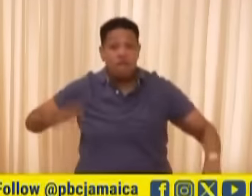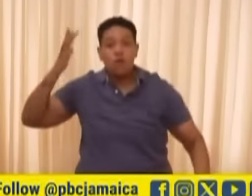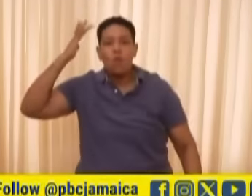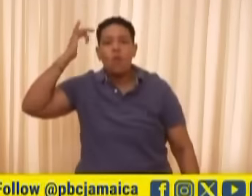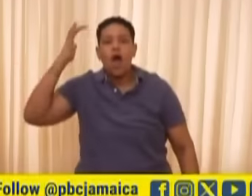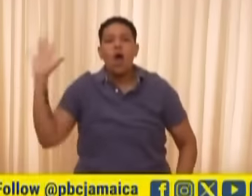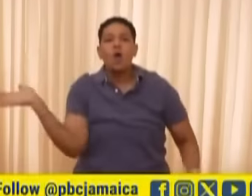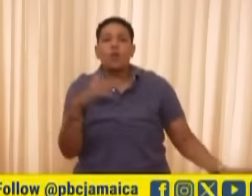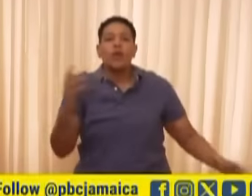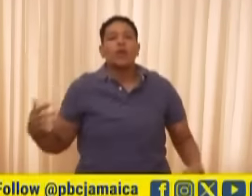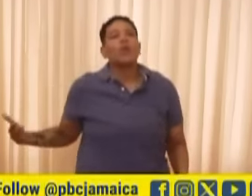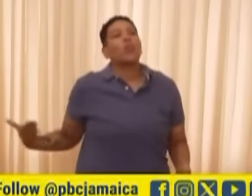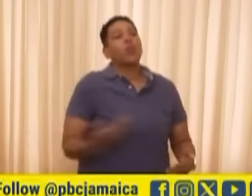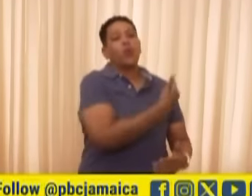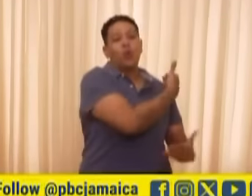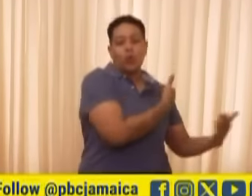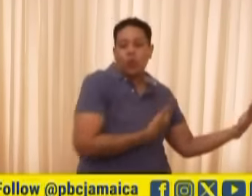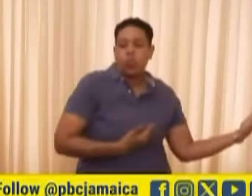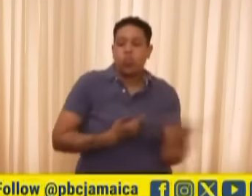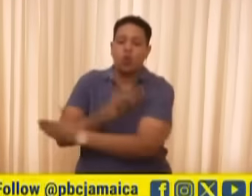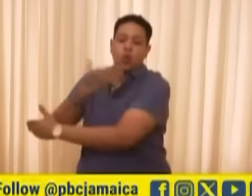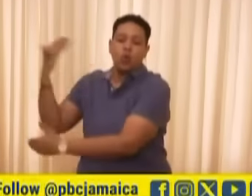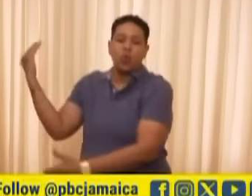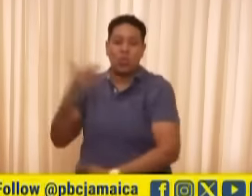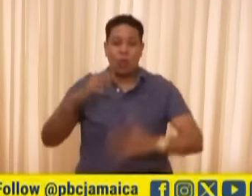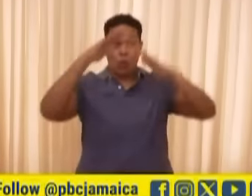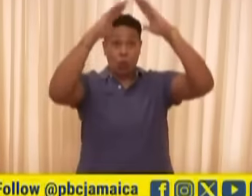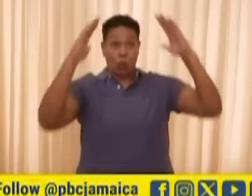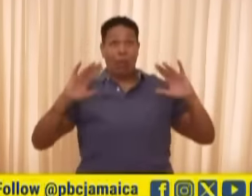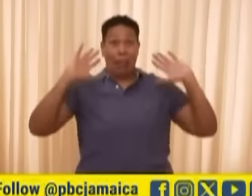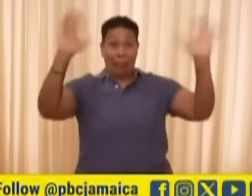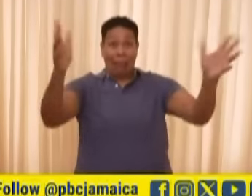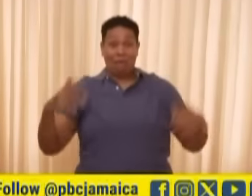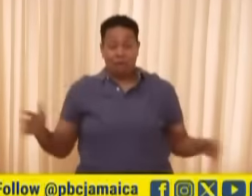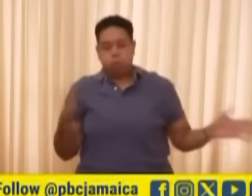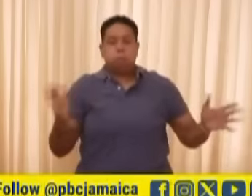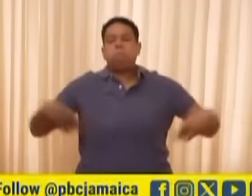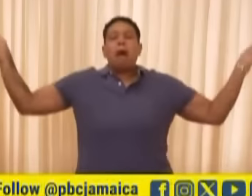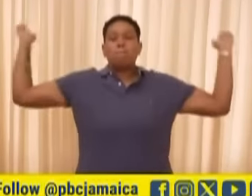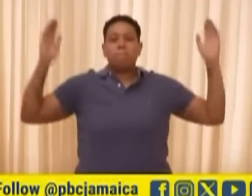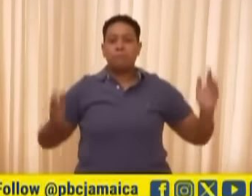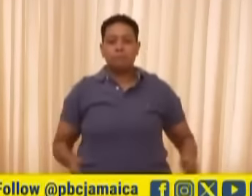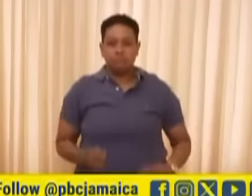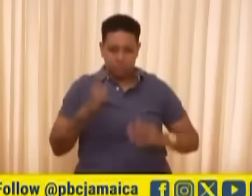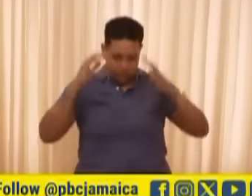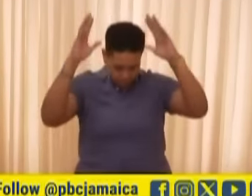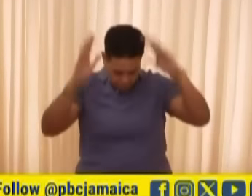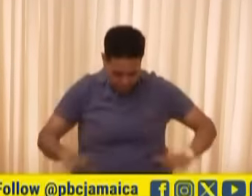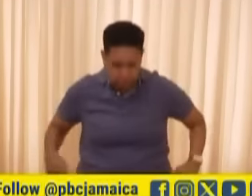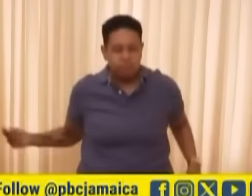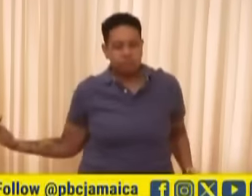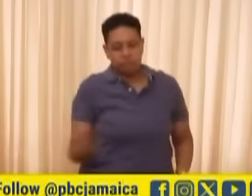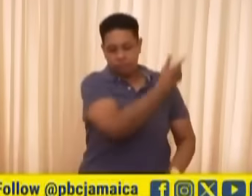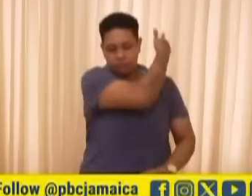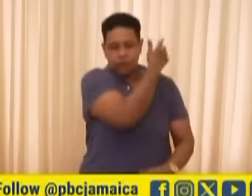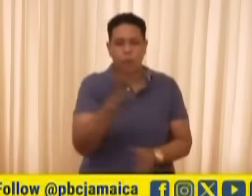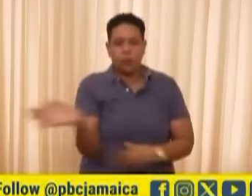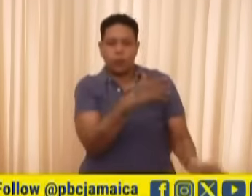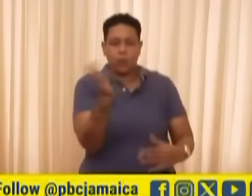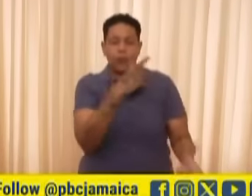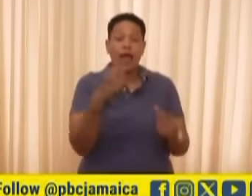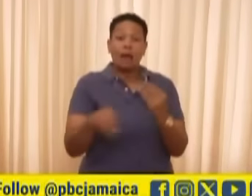through. Originally, we were just talking about rain. But as we have seen, based on the trajectory